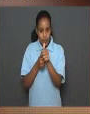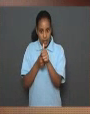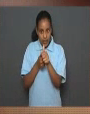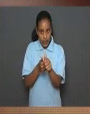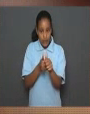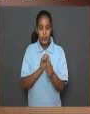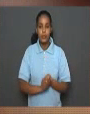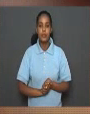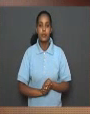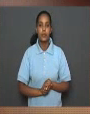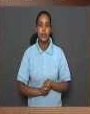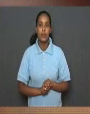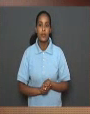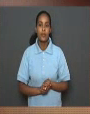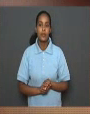respectively.